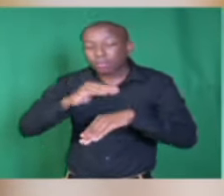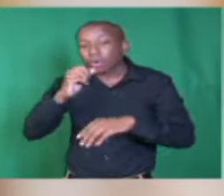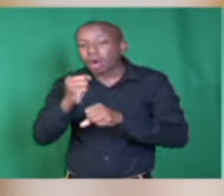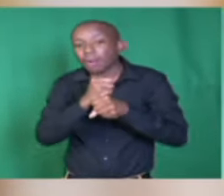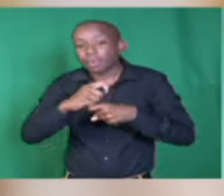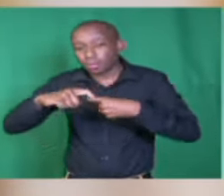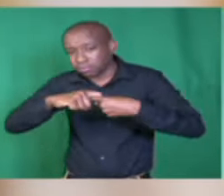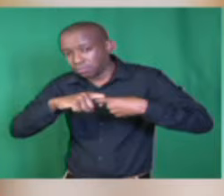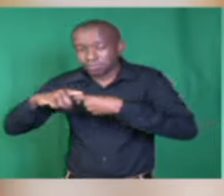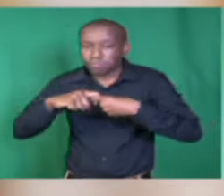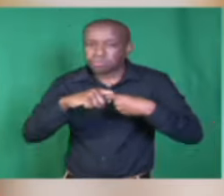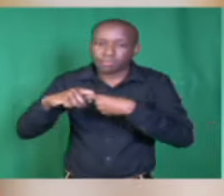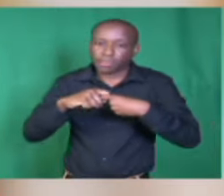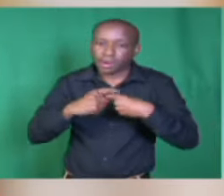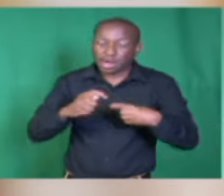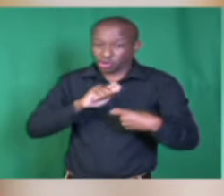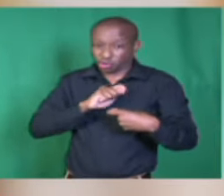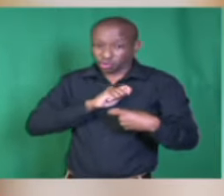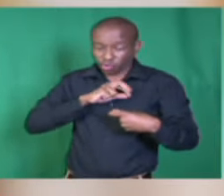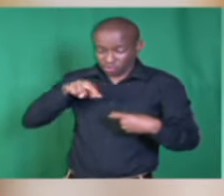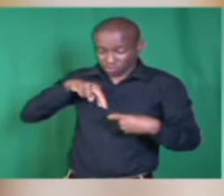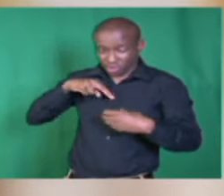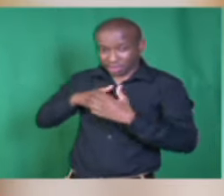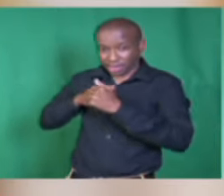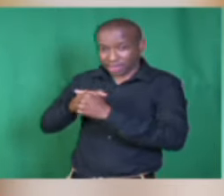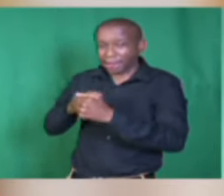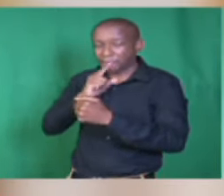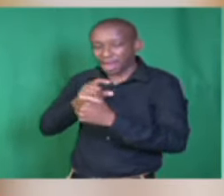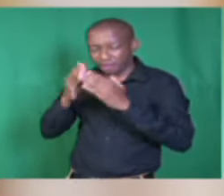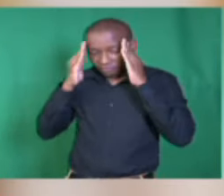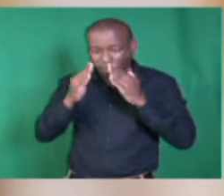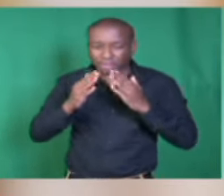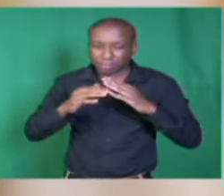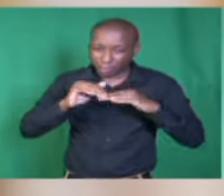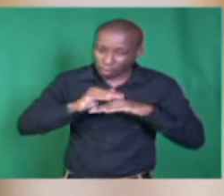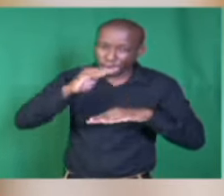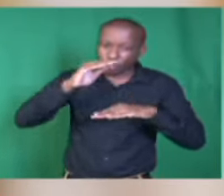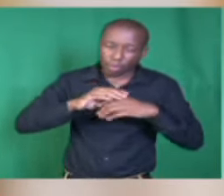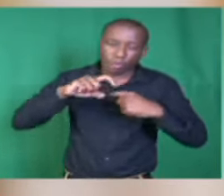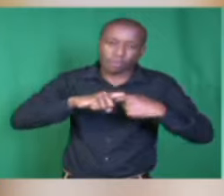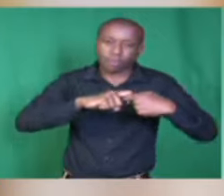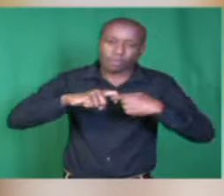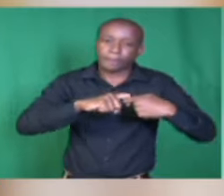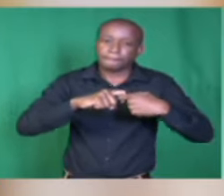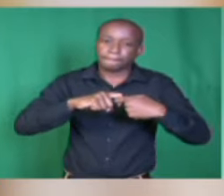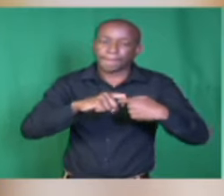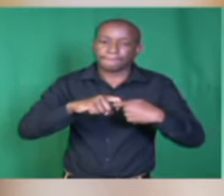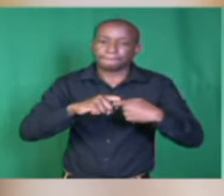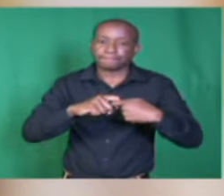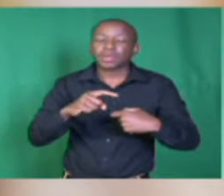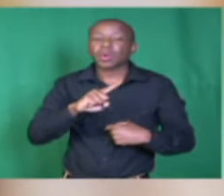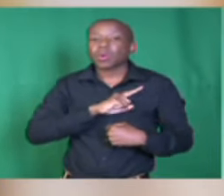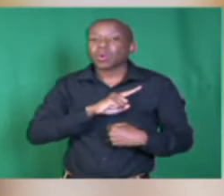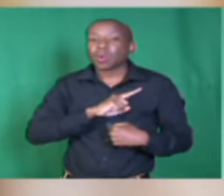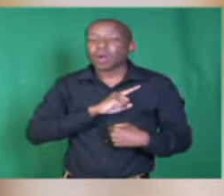even though they were religious leaders. And what caused that? They were greatly linked to